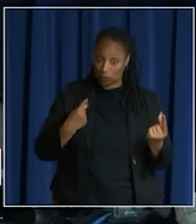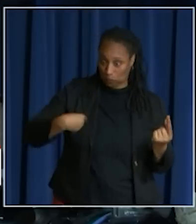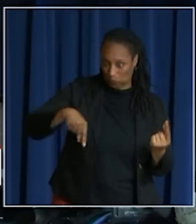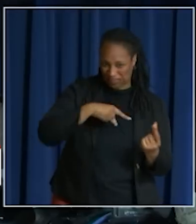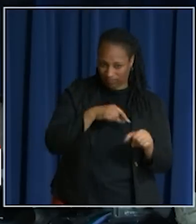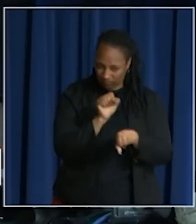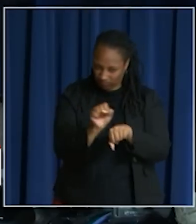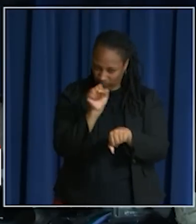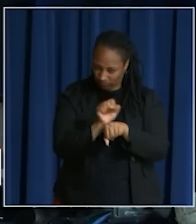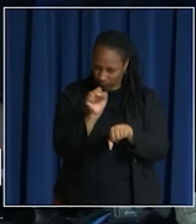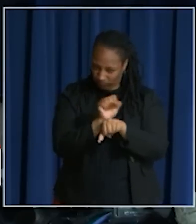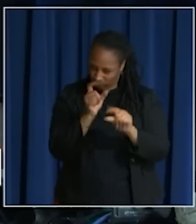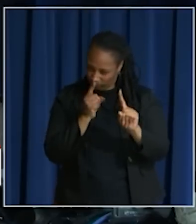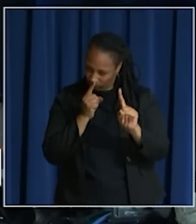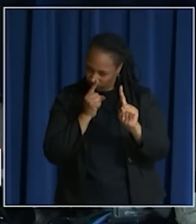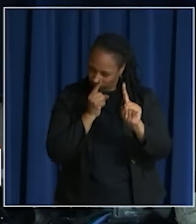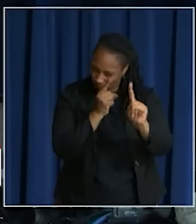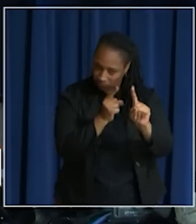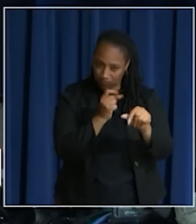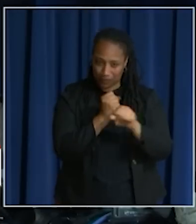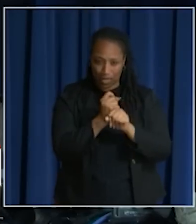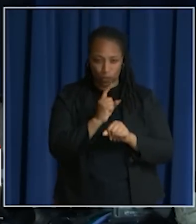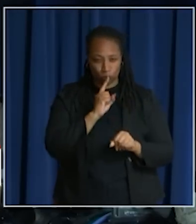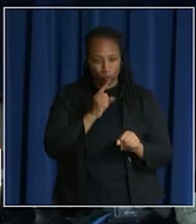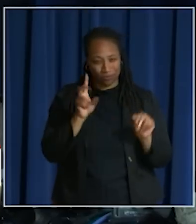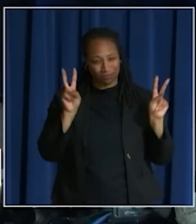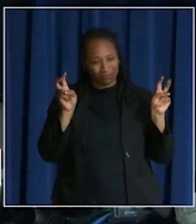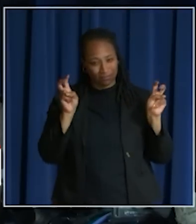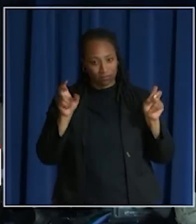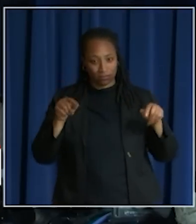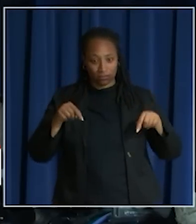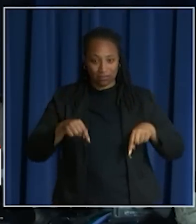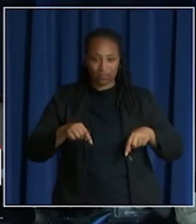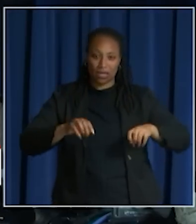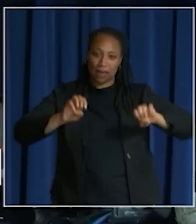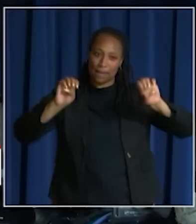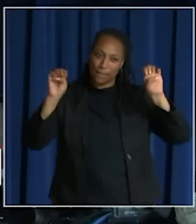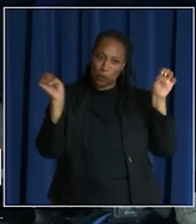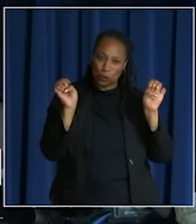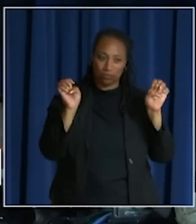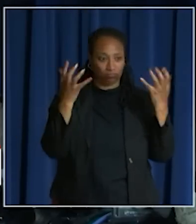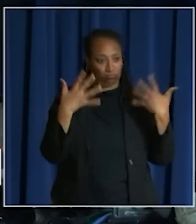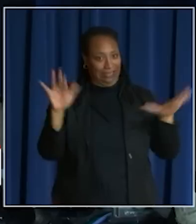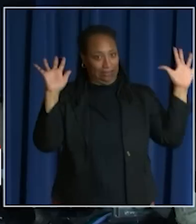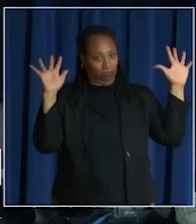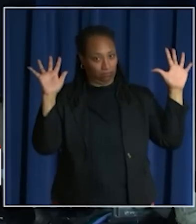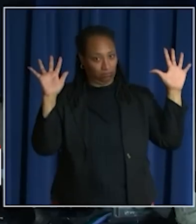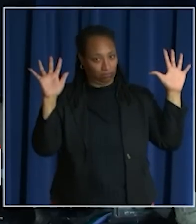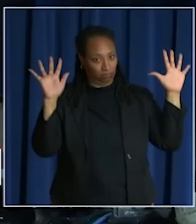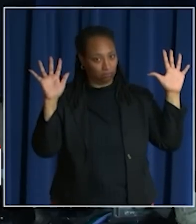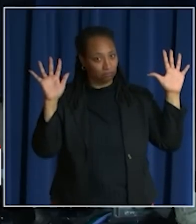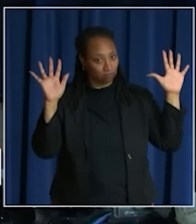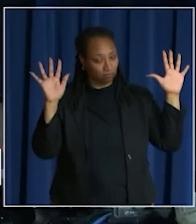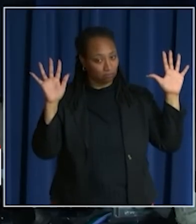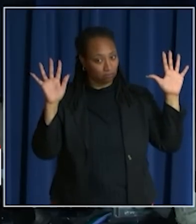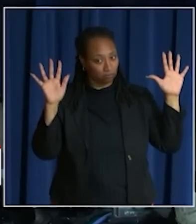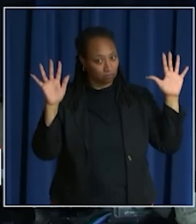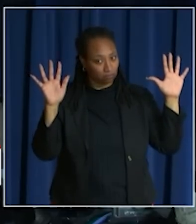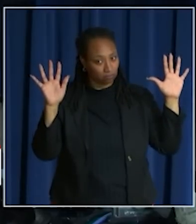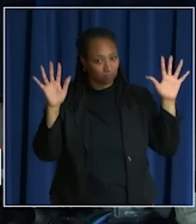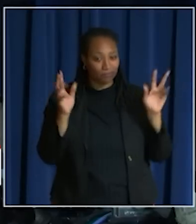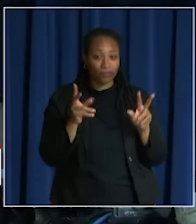this emergency put to an end. I'll call it the so-called